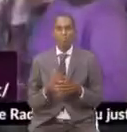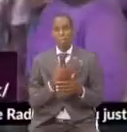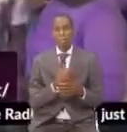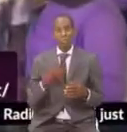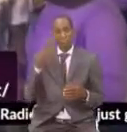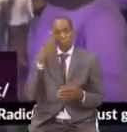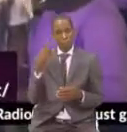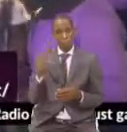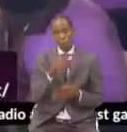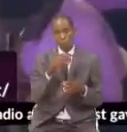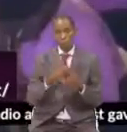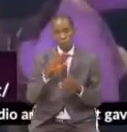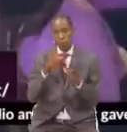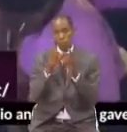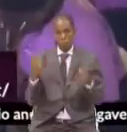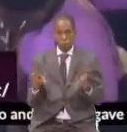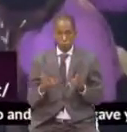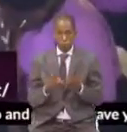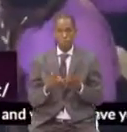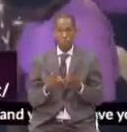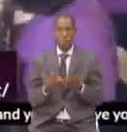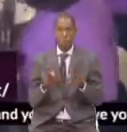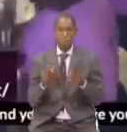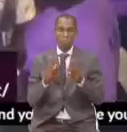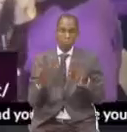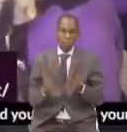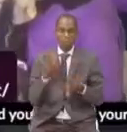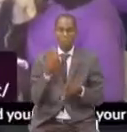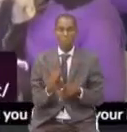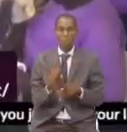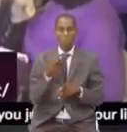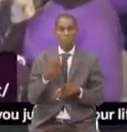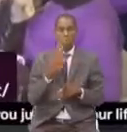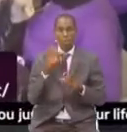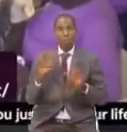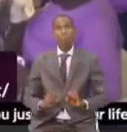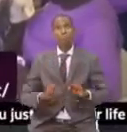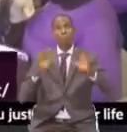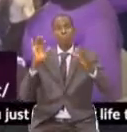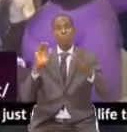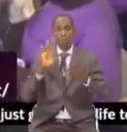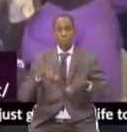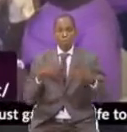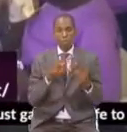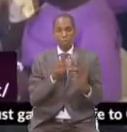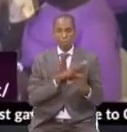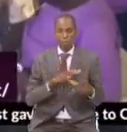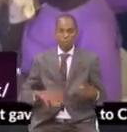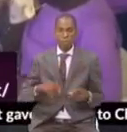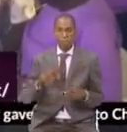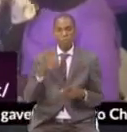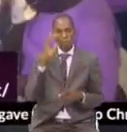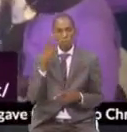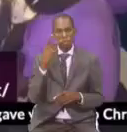That special card, make sure you hold it for the breakfast with Jesus on Monday.